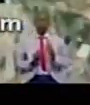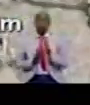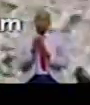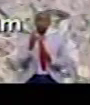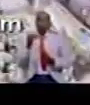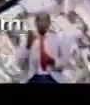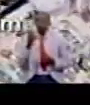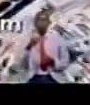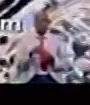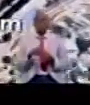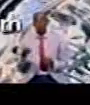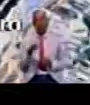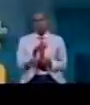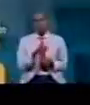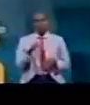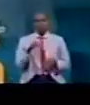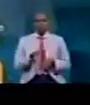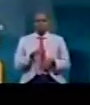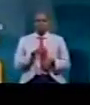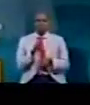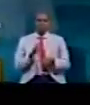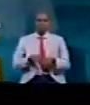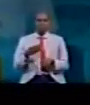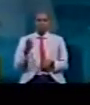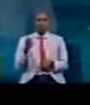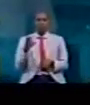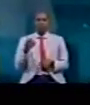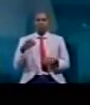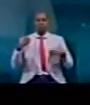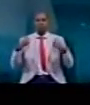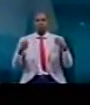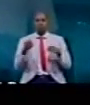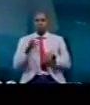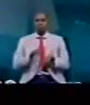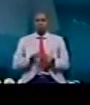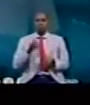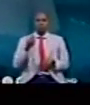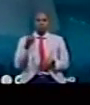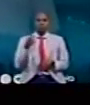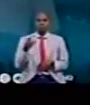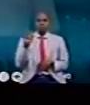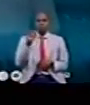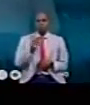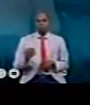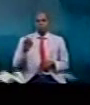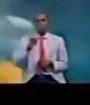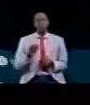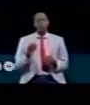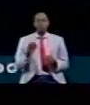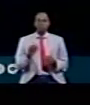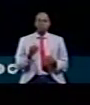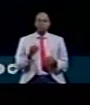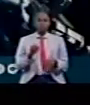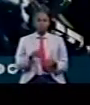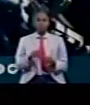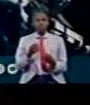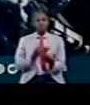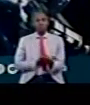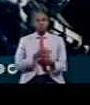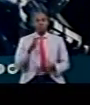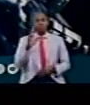generally. And I have to reveal to them, a lot of young people don't know that. Some can be abusive, insulting,